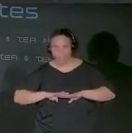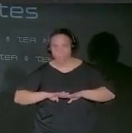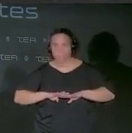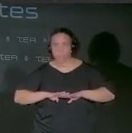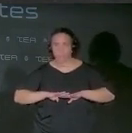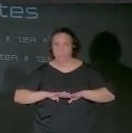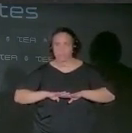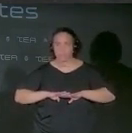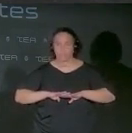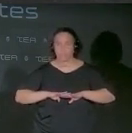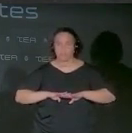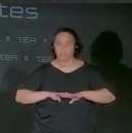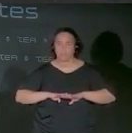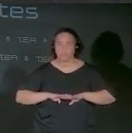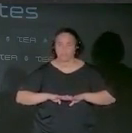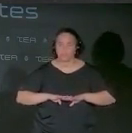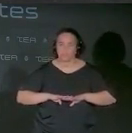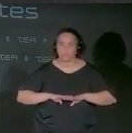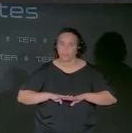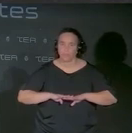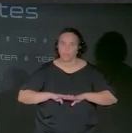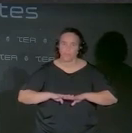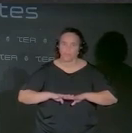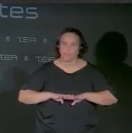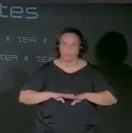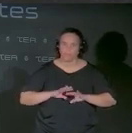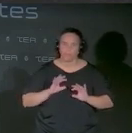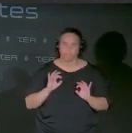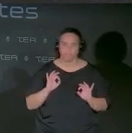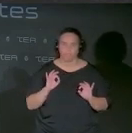today are all American, or in one